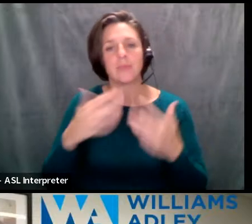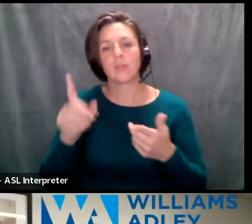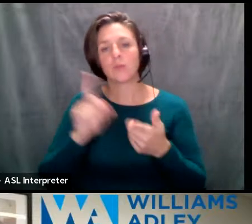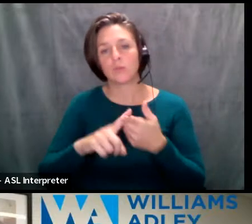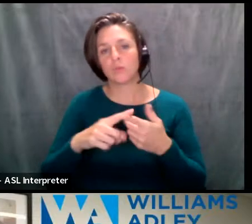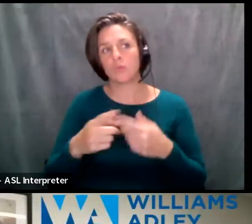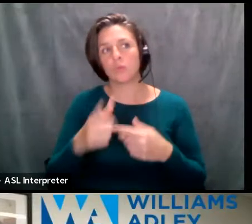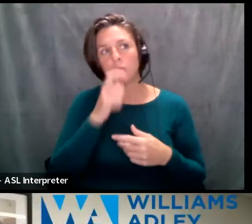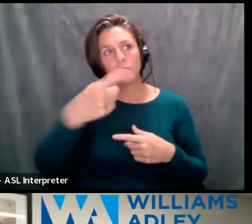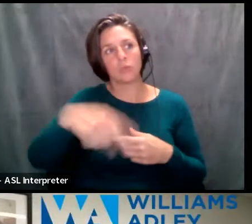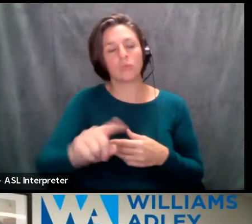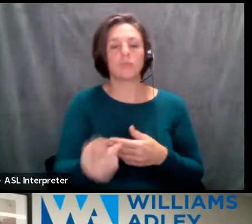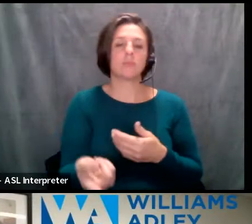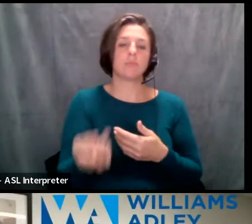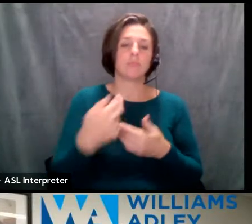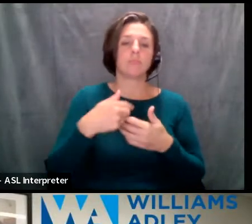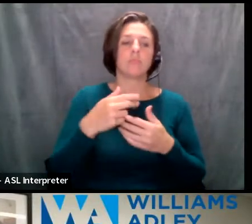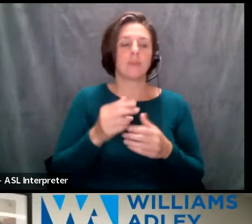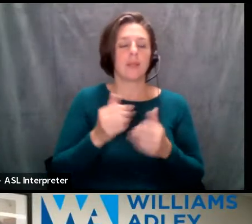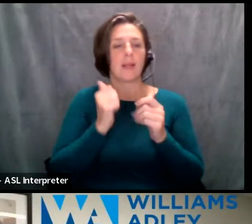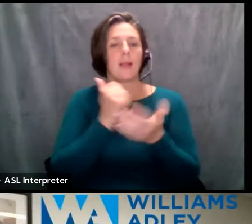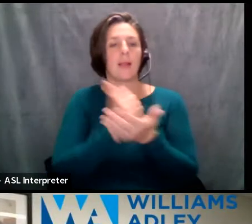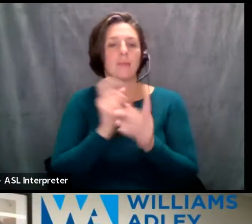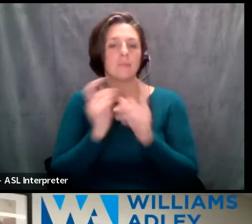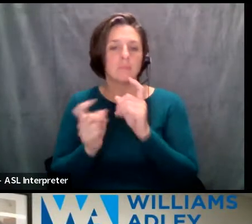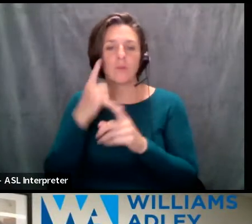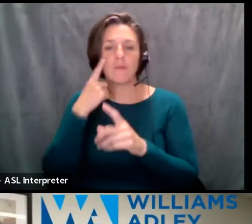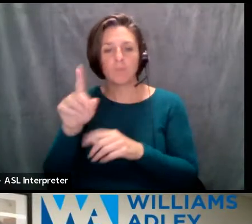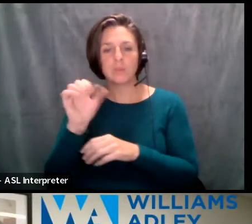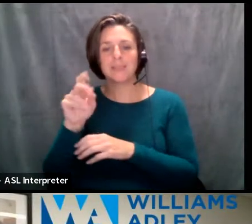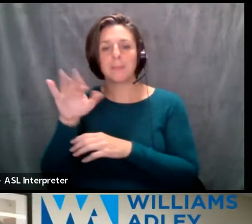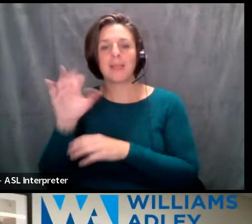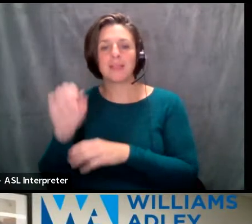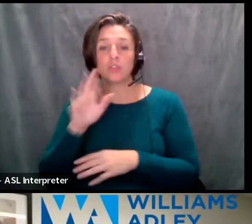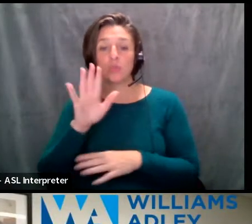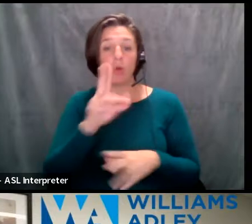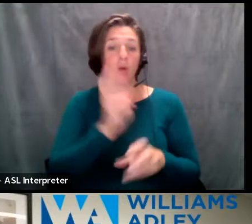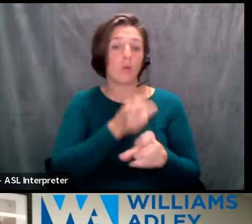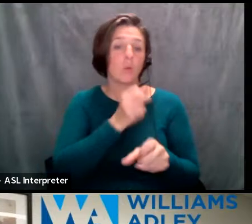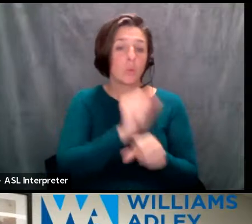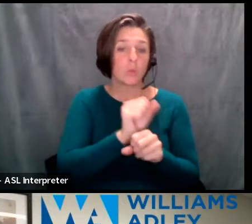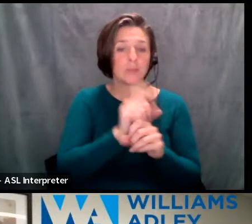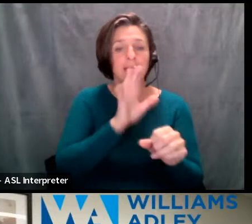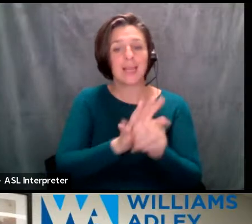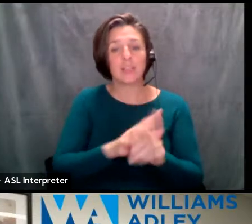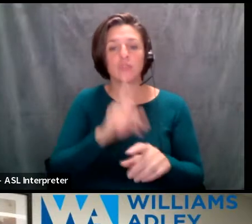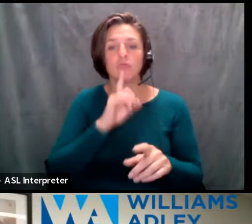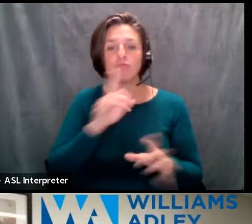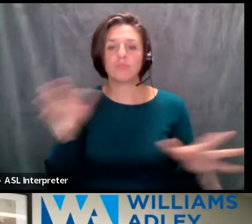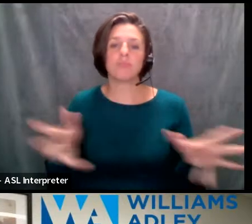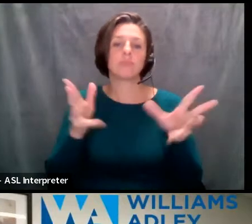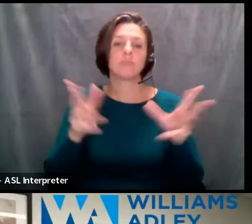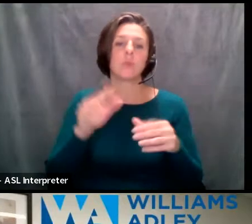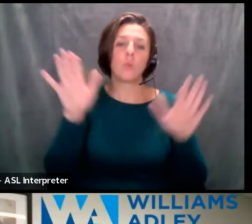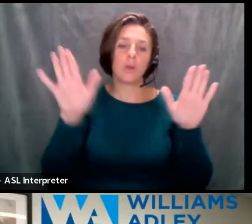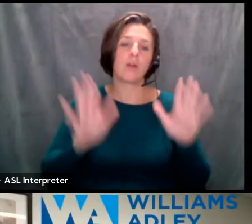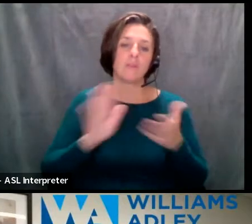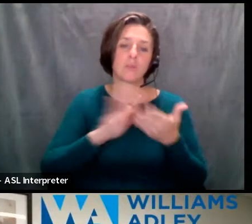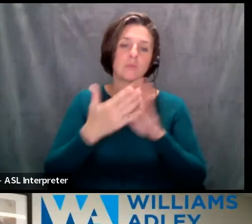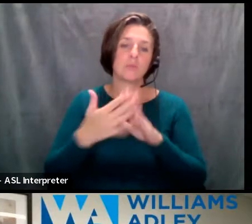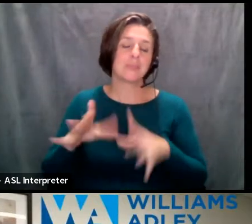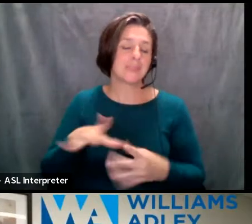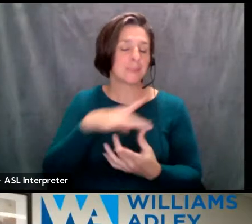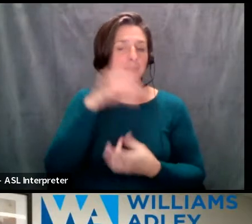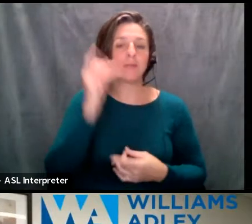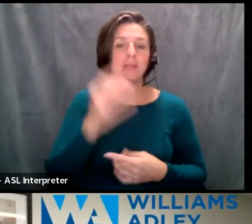SMACE. Your dedication and hard work have truly cultivated a wonderful community spirit. Special thanks